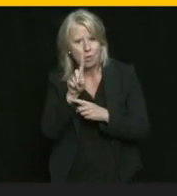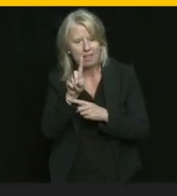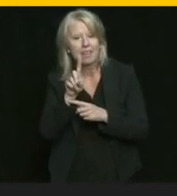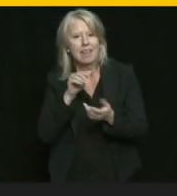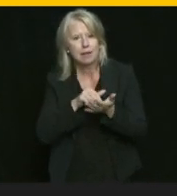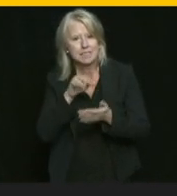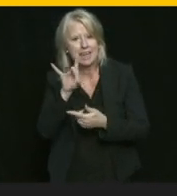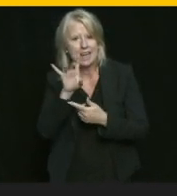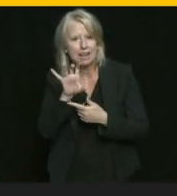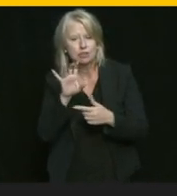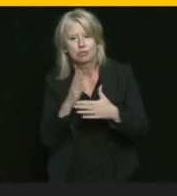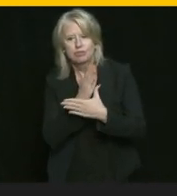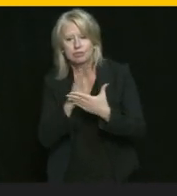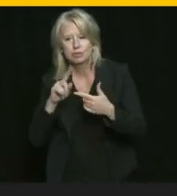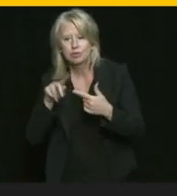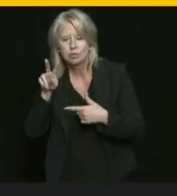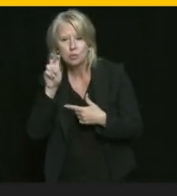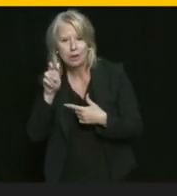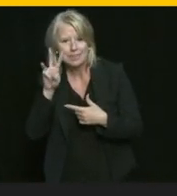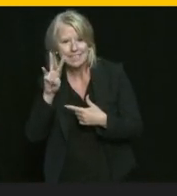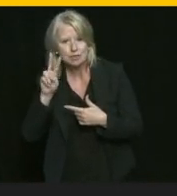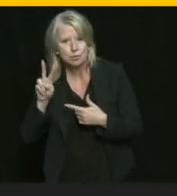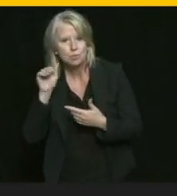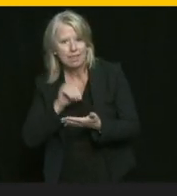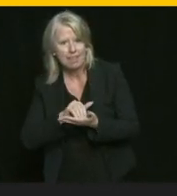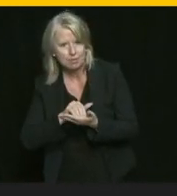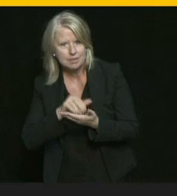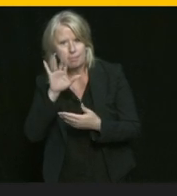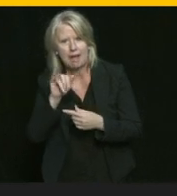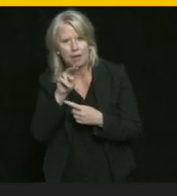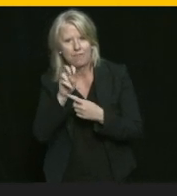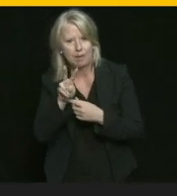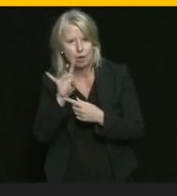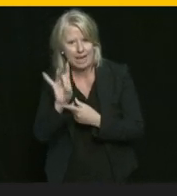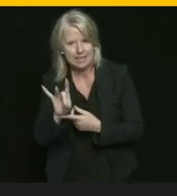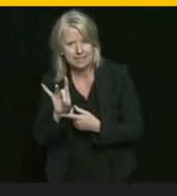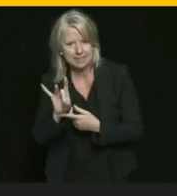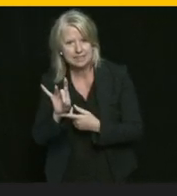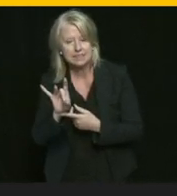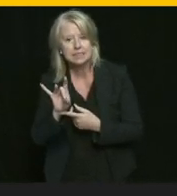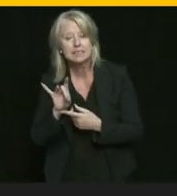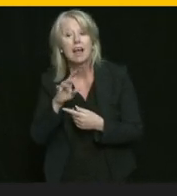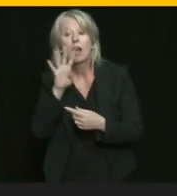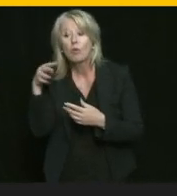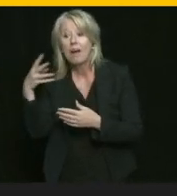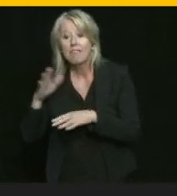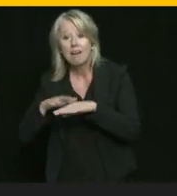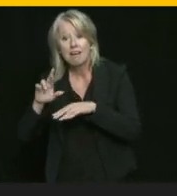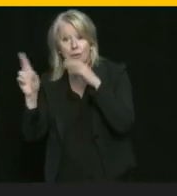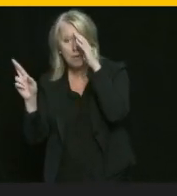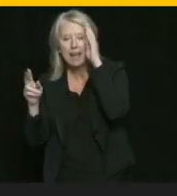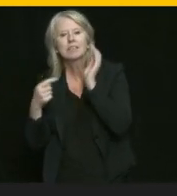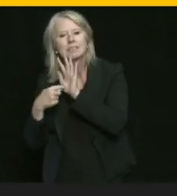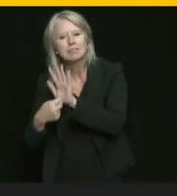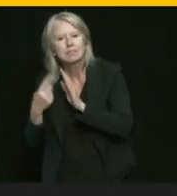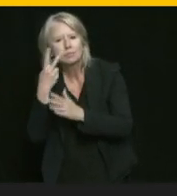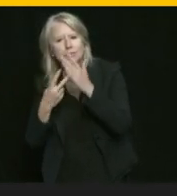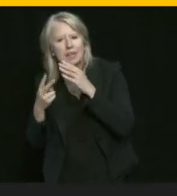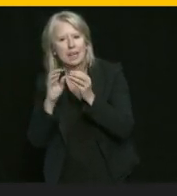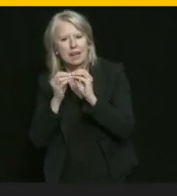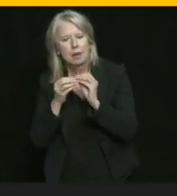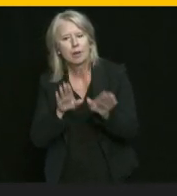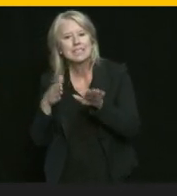251,800 to 262,000 by November the 8th. The graph on the right shows the predicted number of deaths